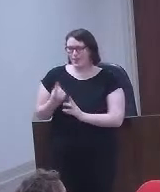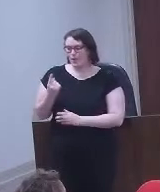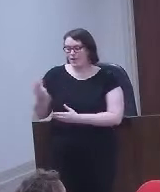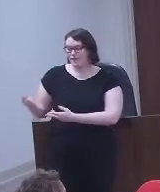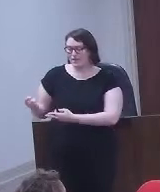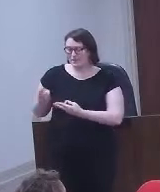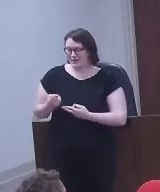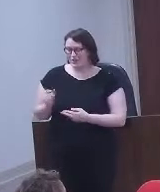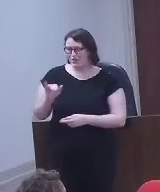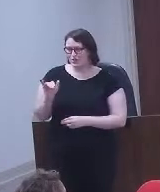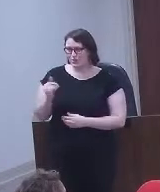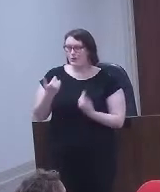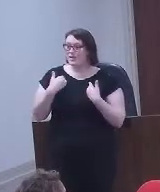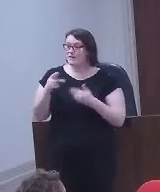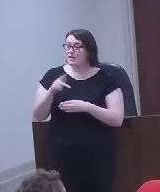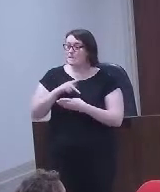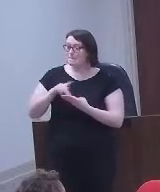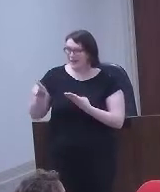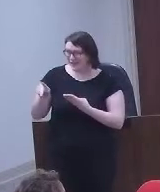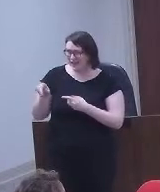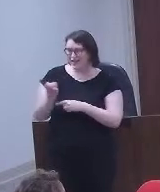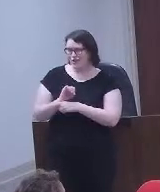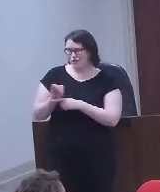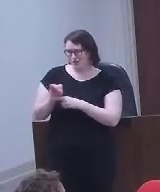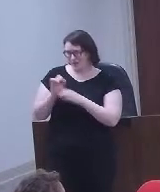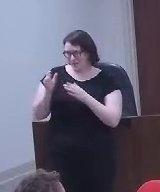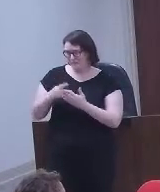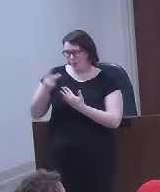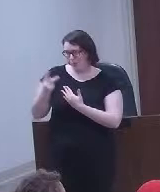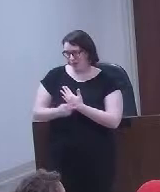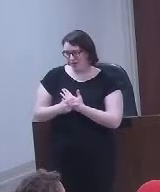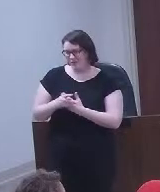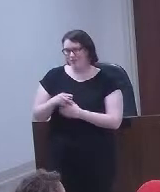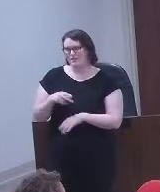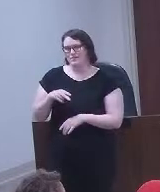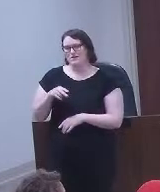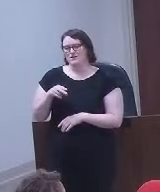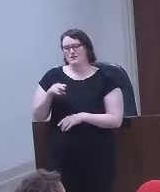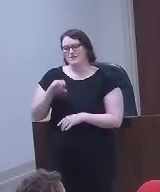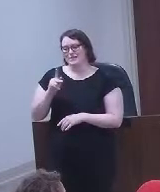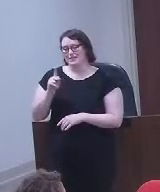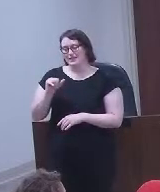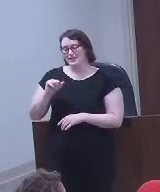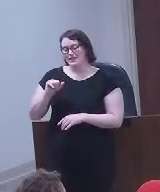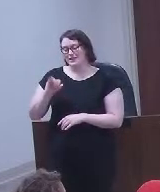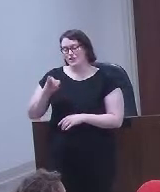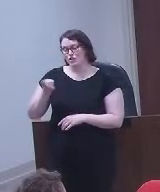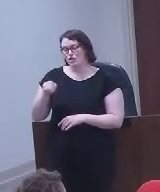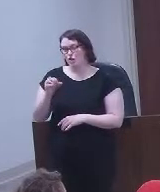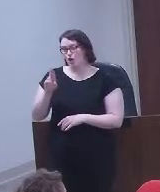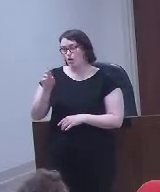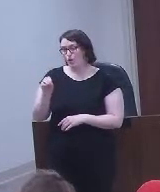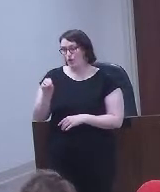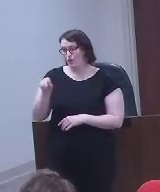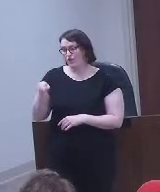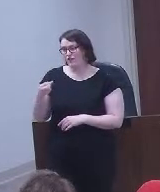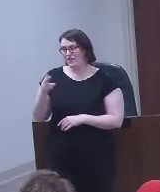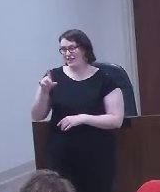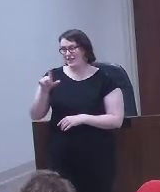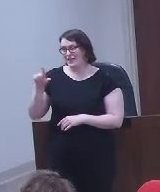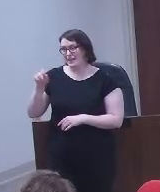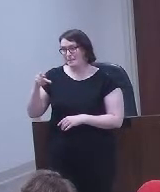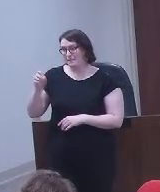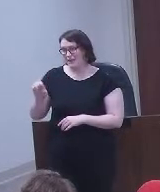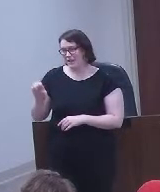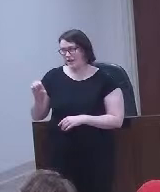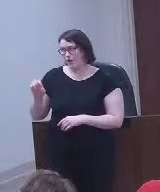recommendations, too, we have a paid internship program. And so for Jaro Felix Ope, who is a student at